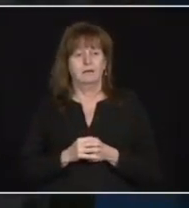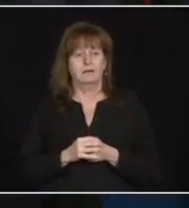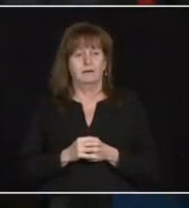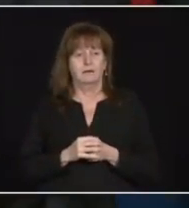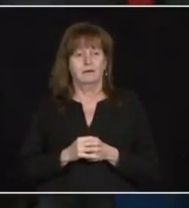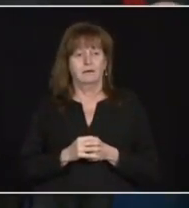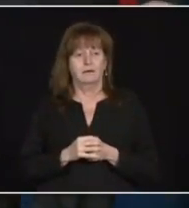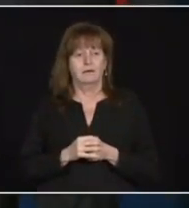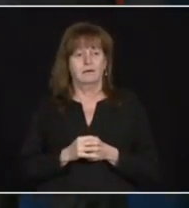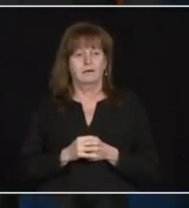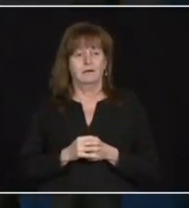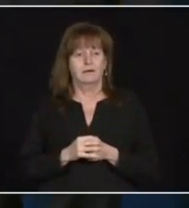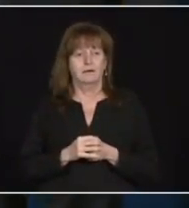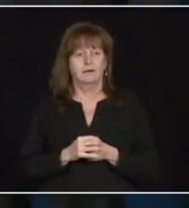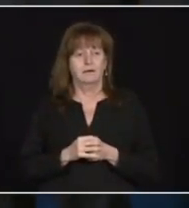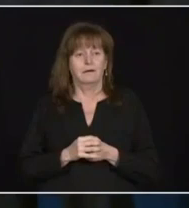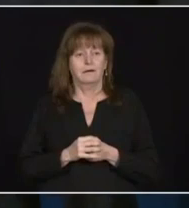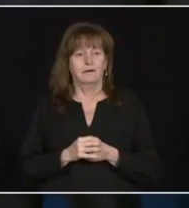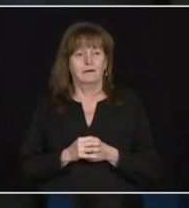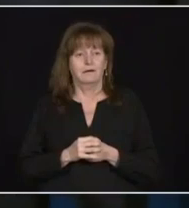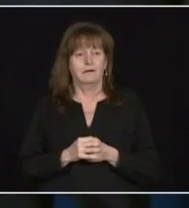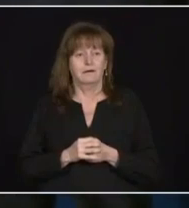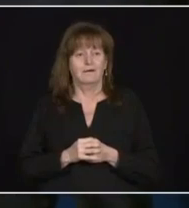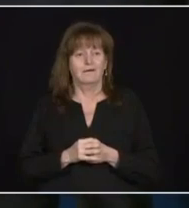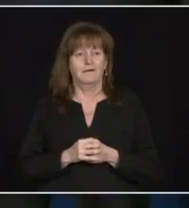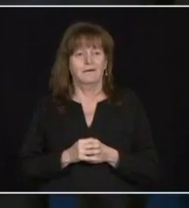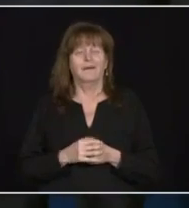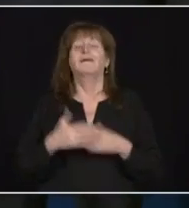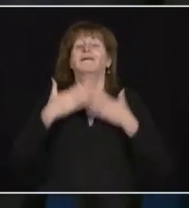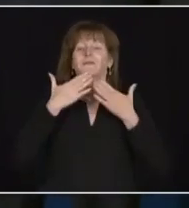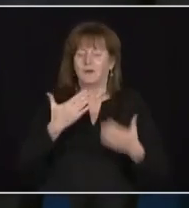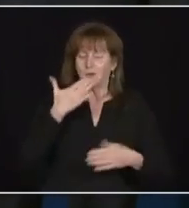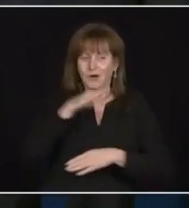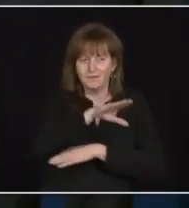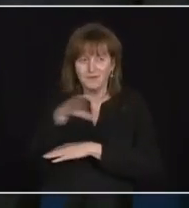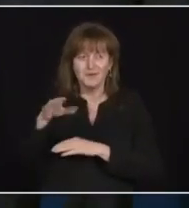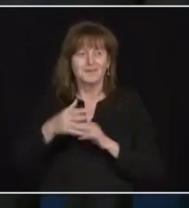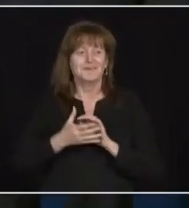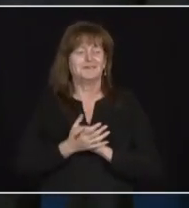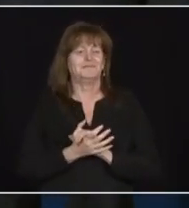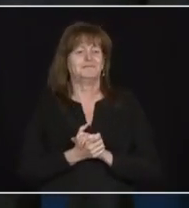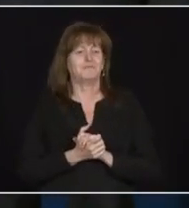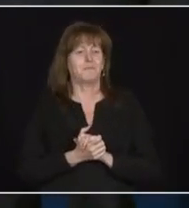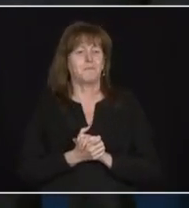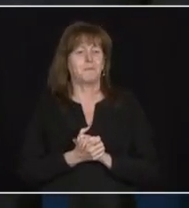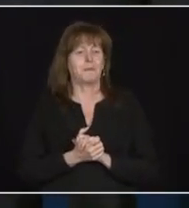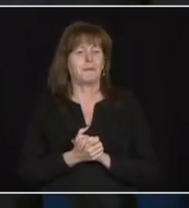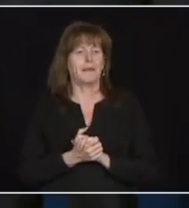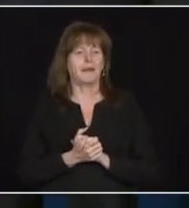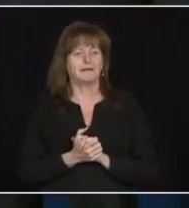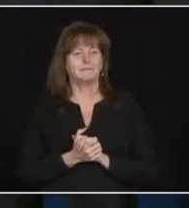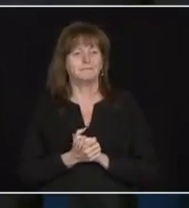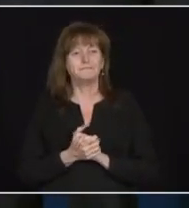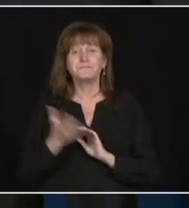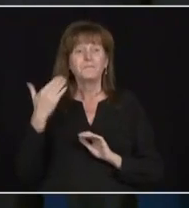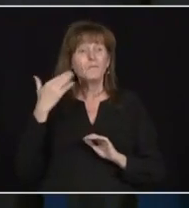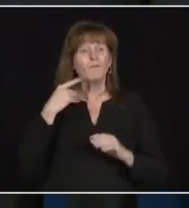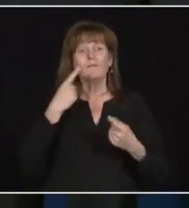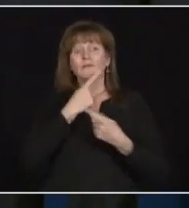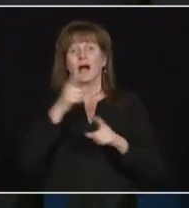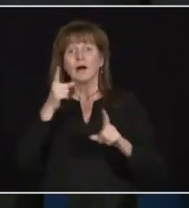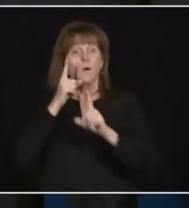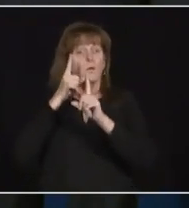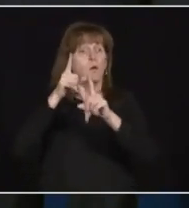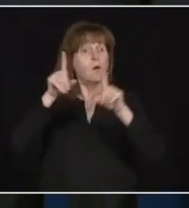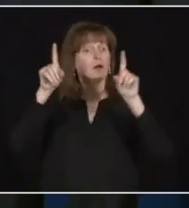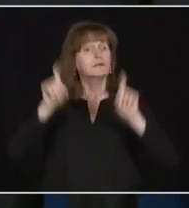Thank you, Premier, and good afternoon, everyone. When we first announced COVID-19 testing targets, 4,000 tests were being